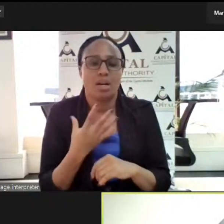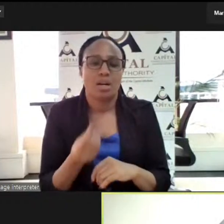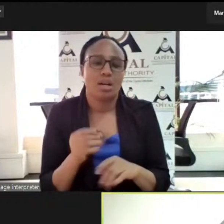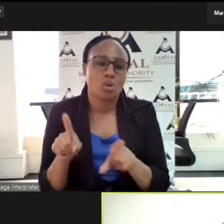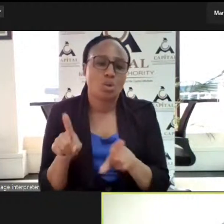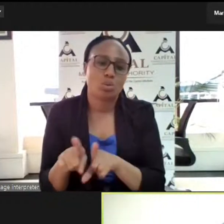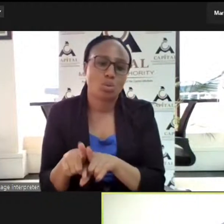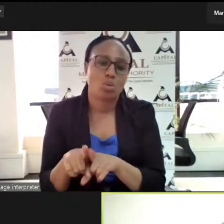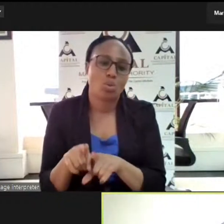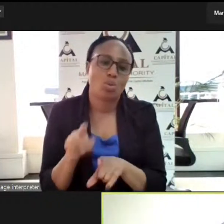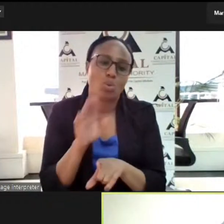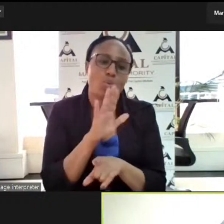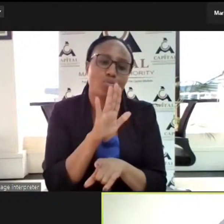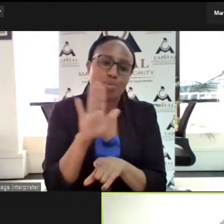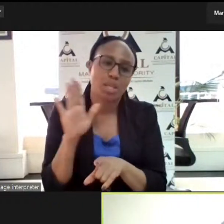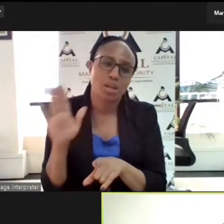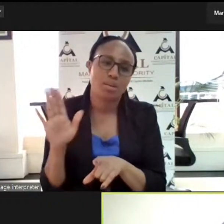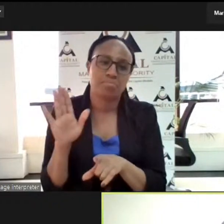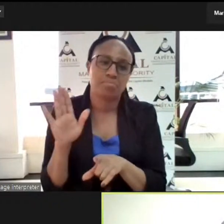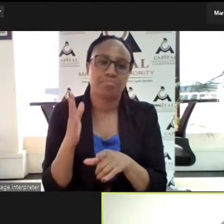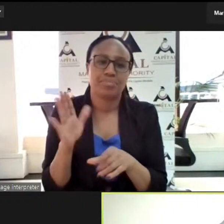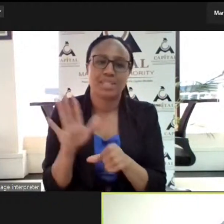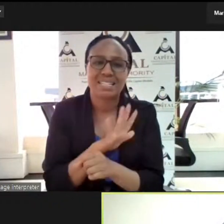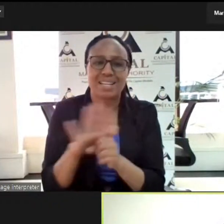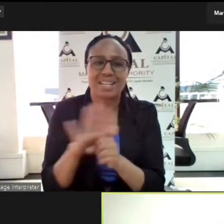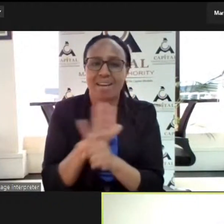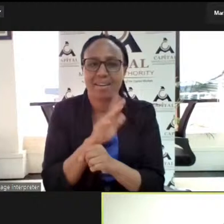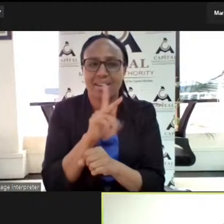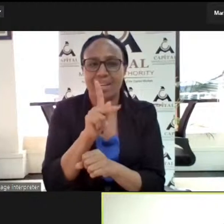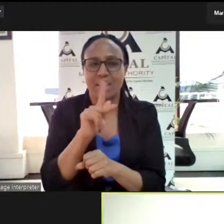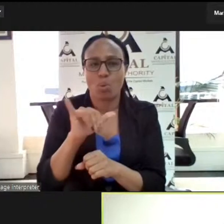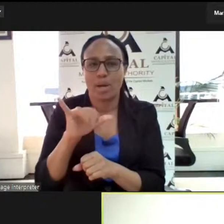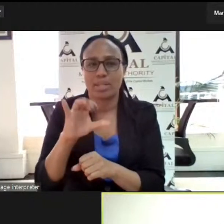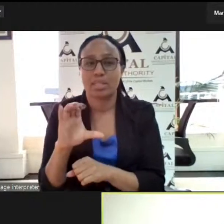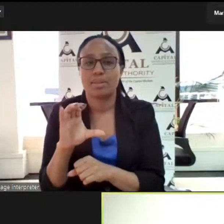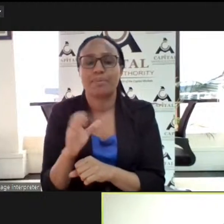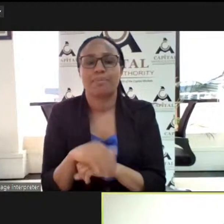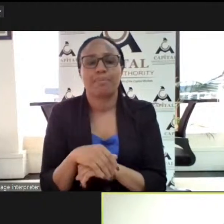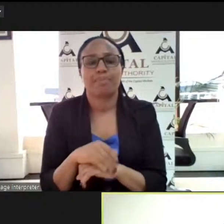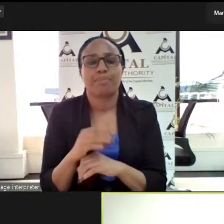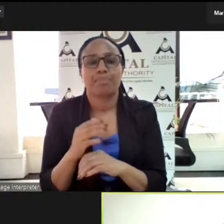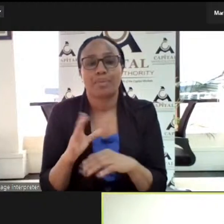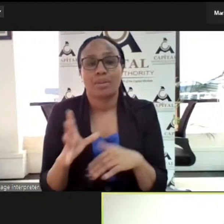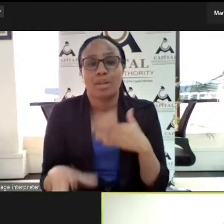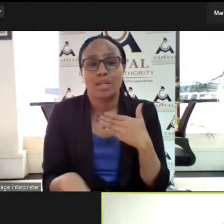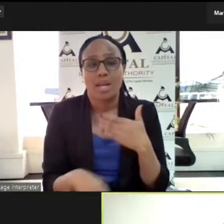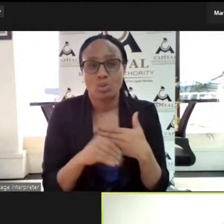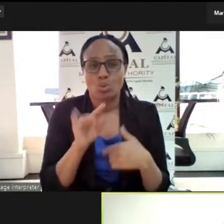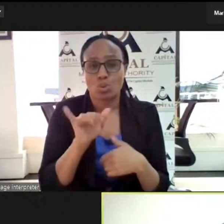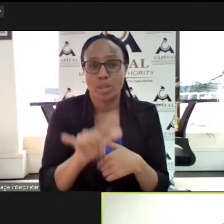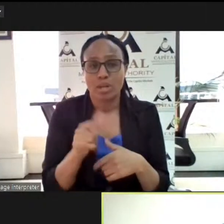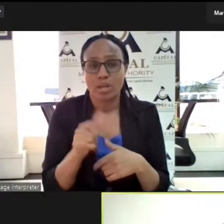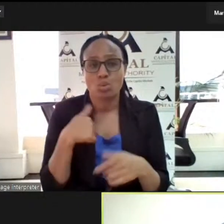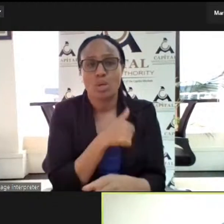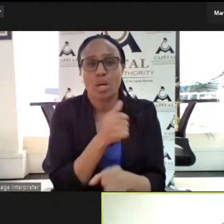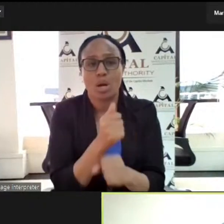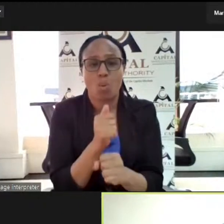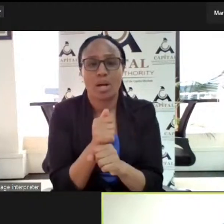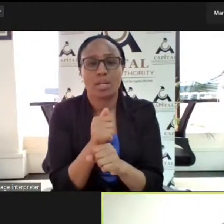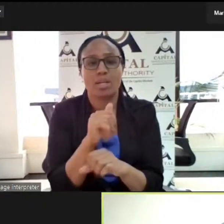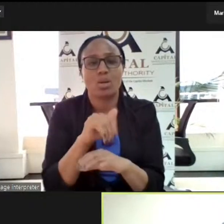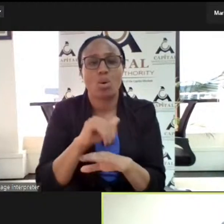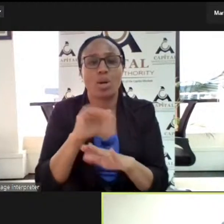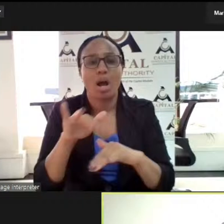also their entire KYC. Now, over and above that, we are working on how they will be able